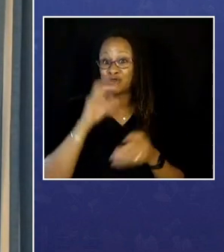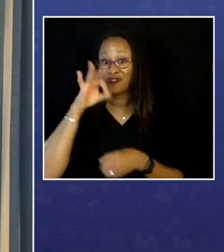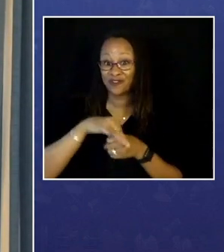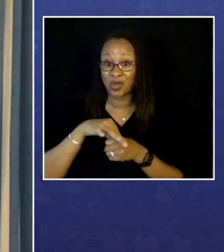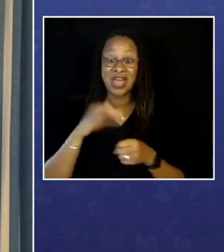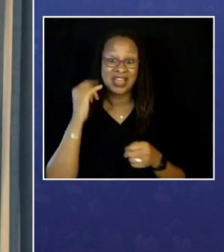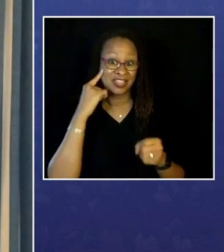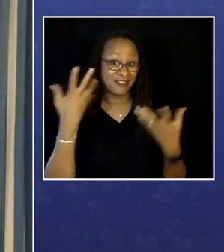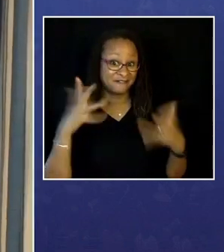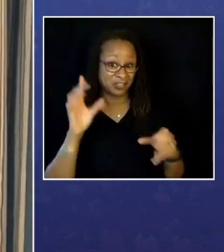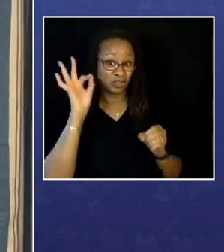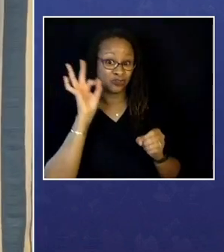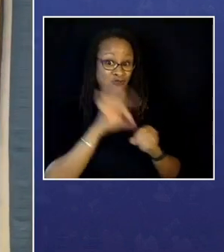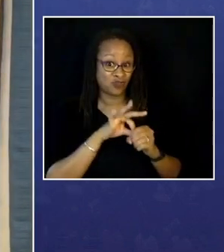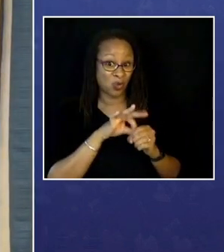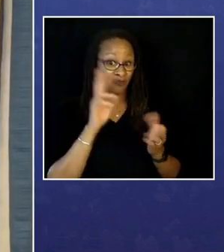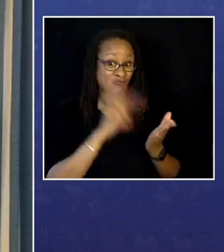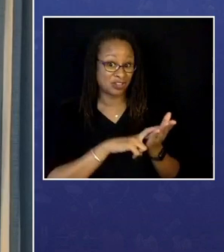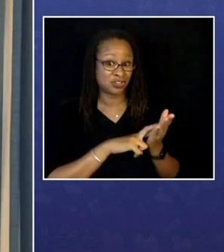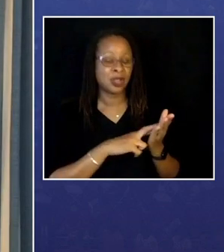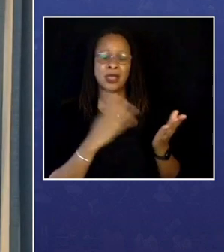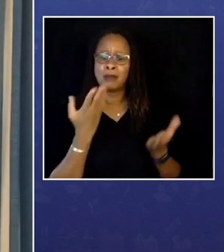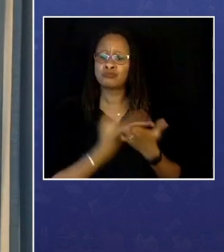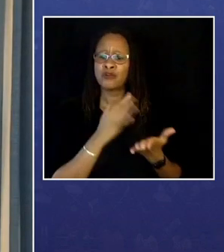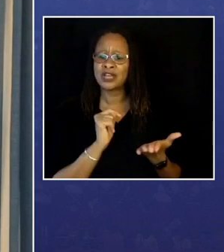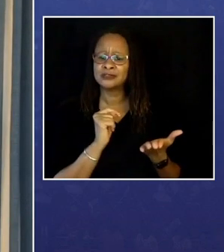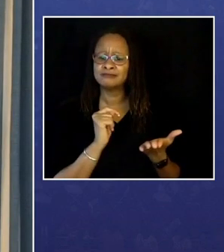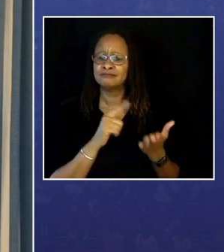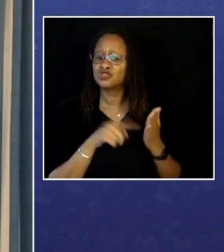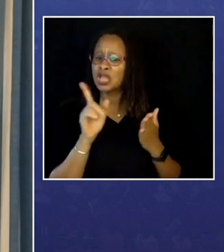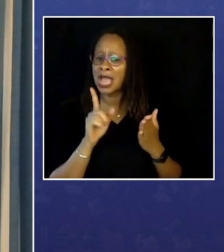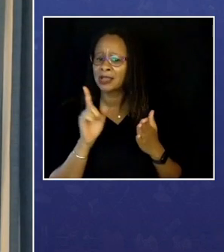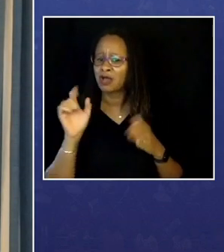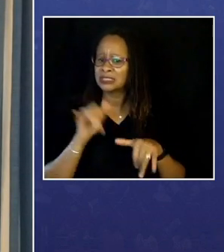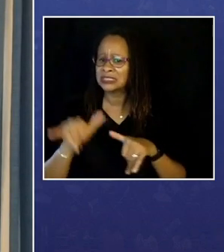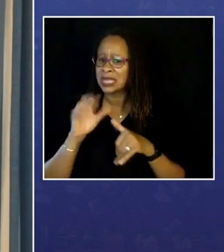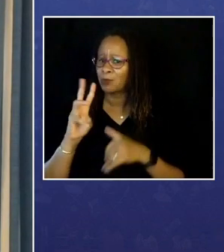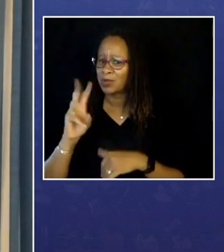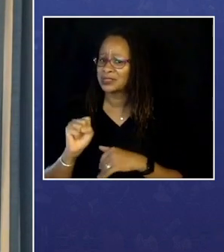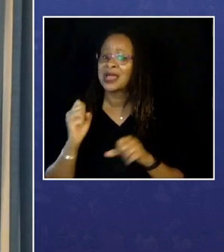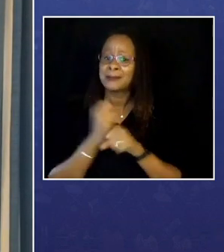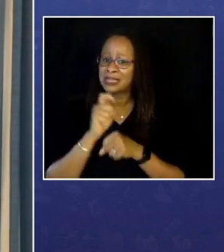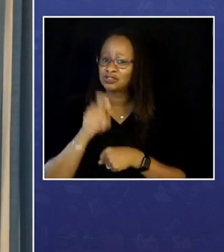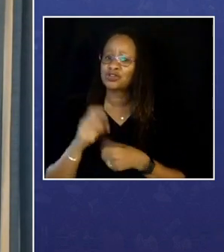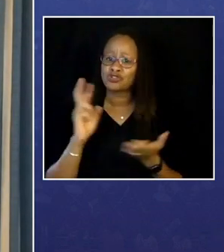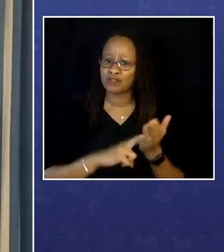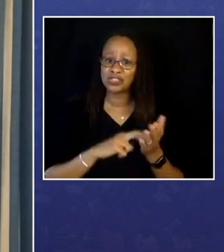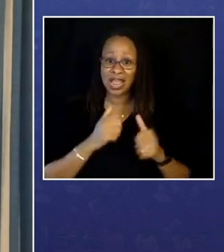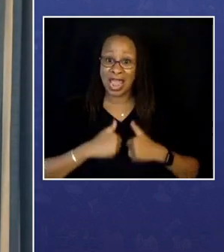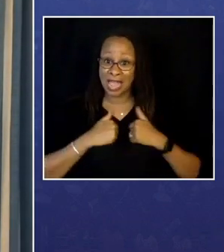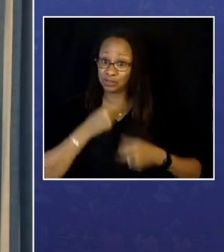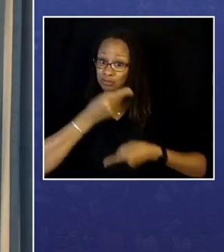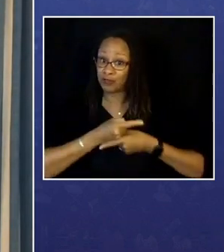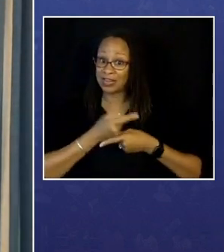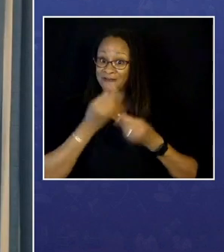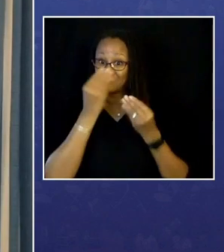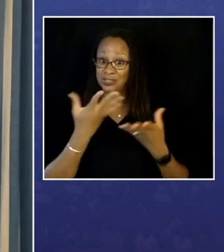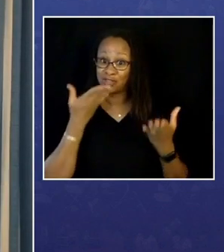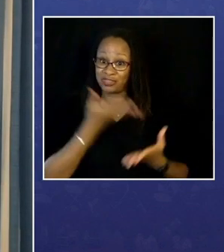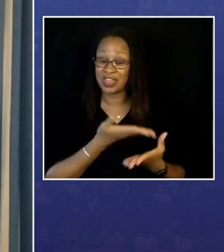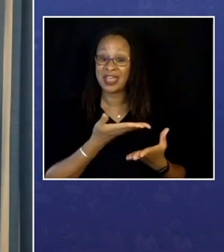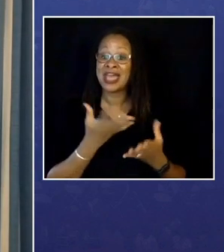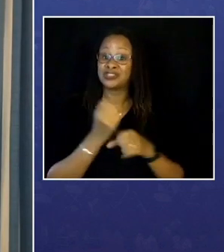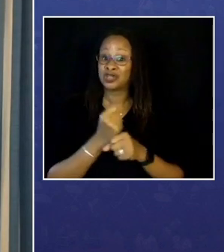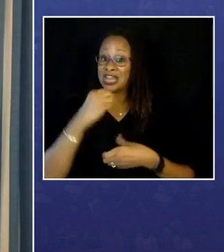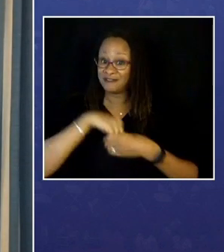Now, if you think you're registered to vote, prove it. You can double check on iwillvote.org to make sure that you are registered and your address is all up to date. And